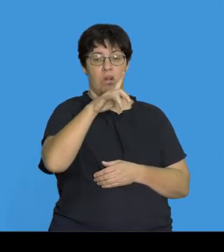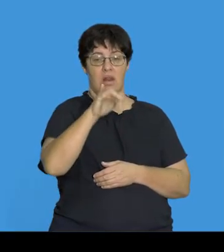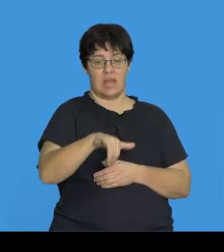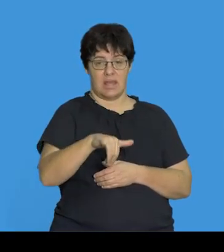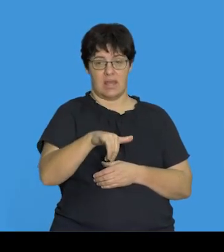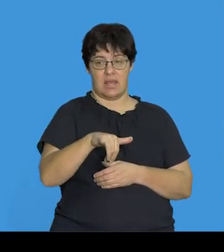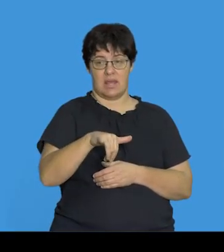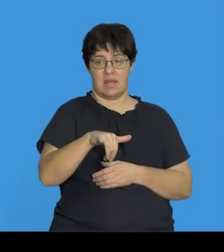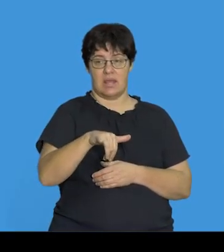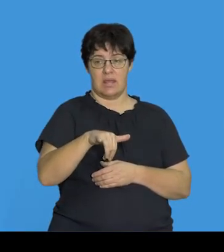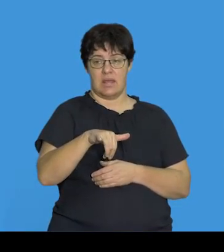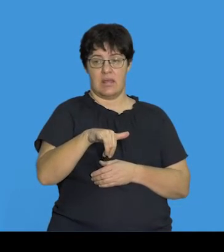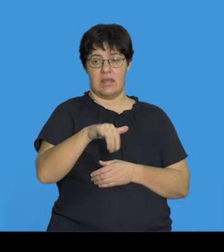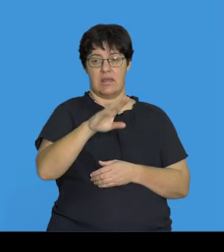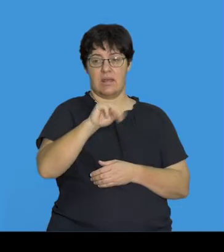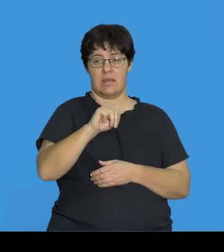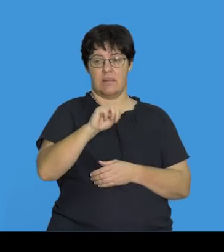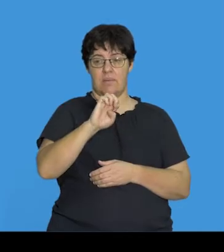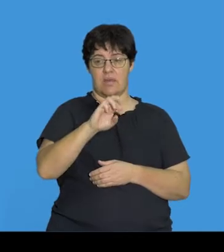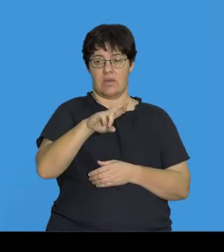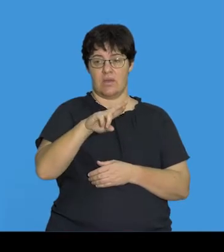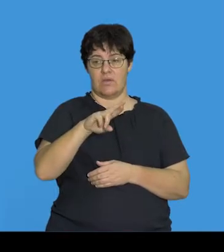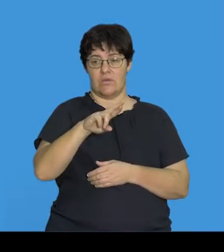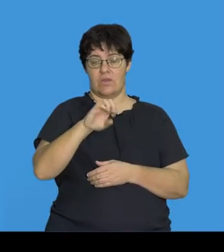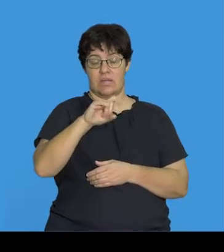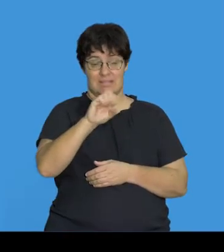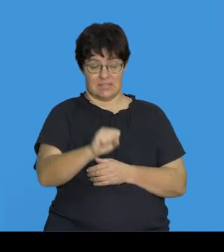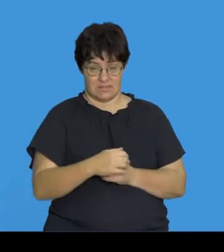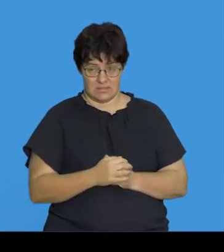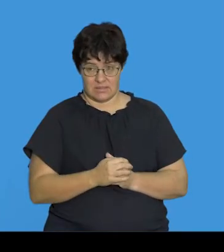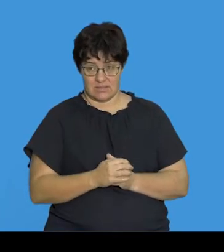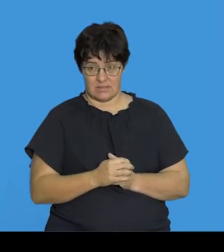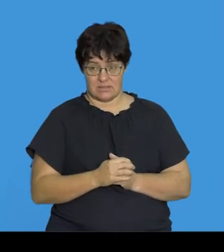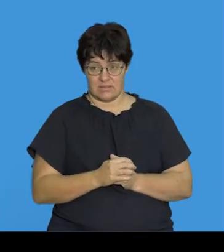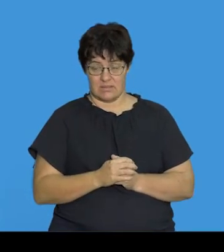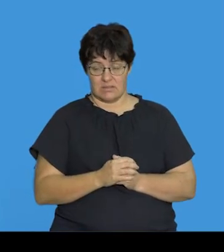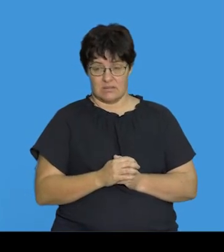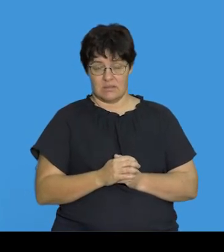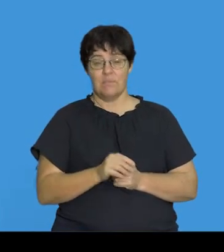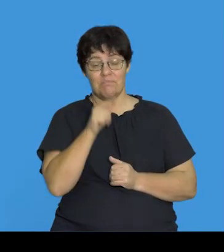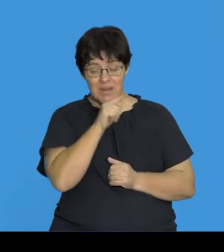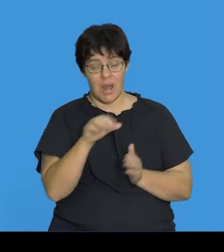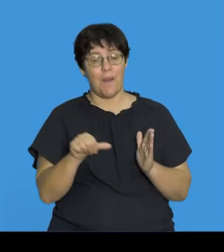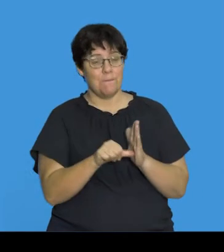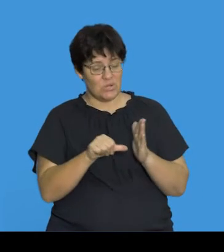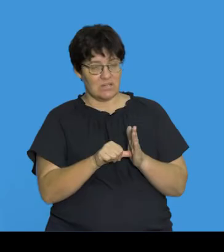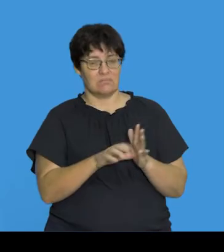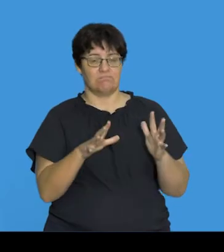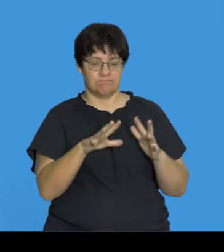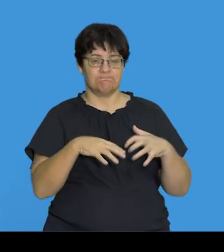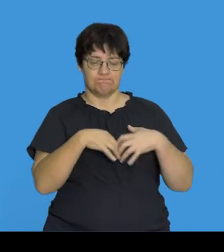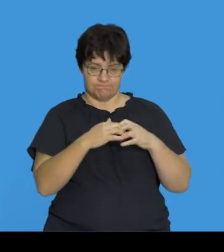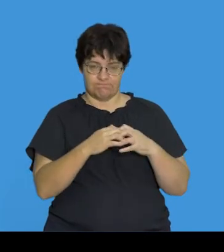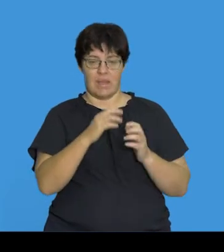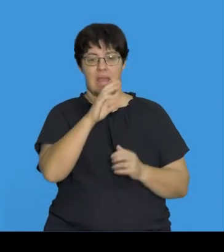polymerase. So the RNA polymerase will be important in this process of putting